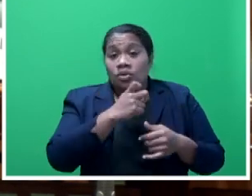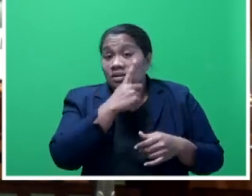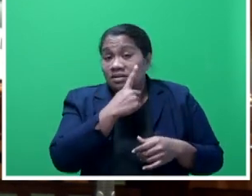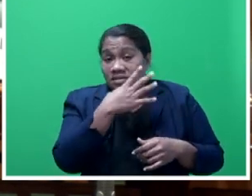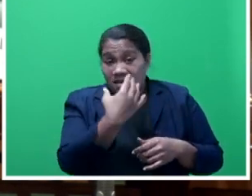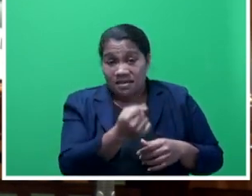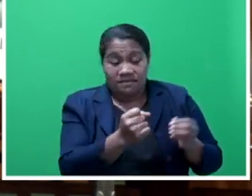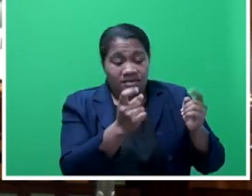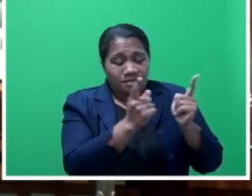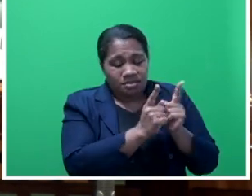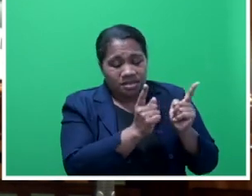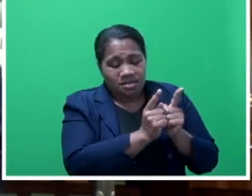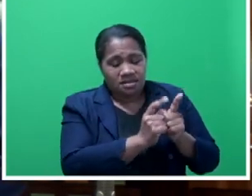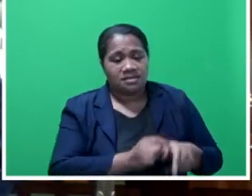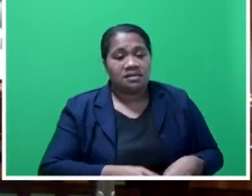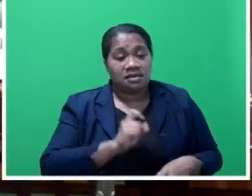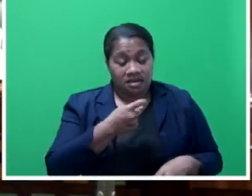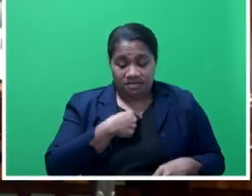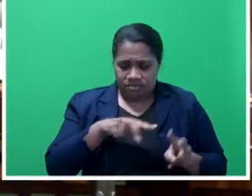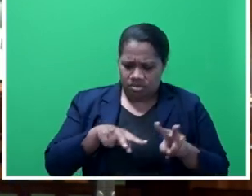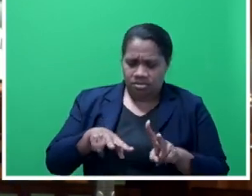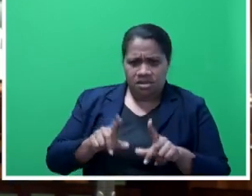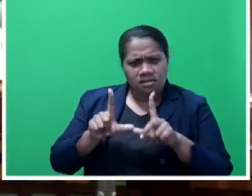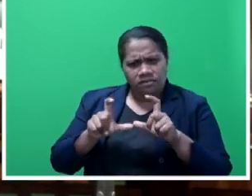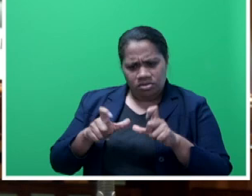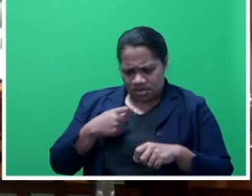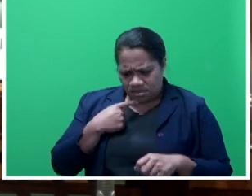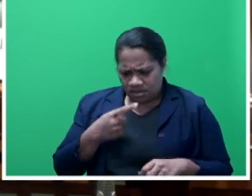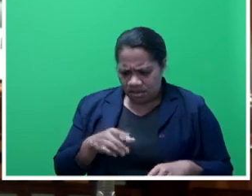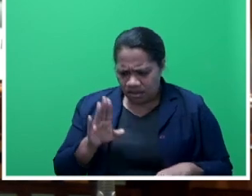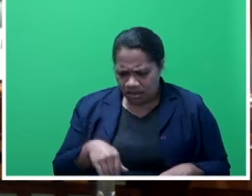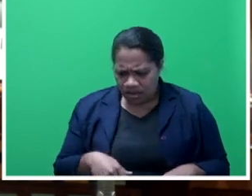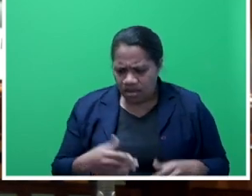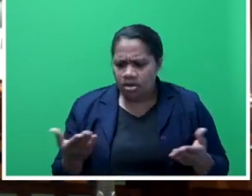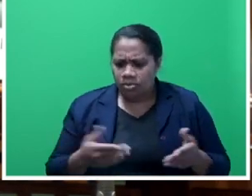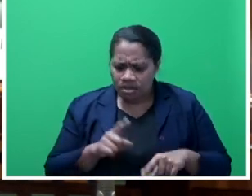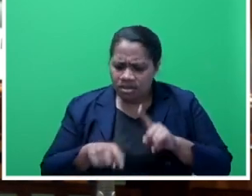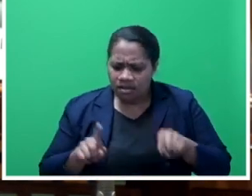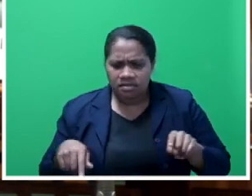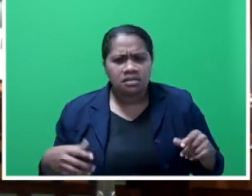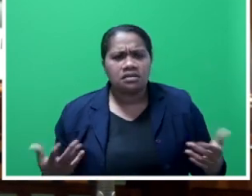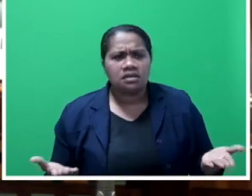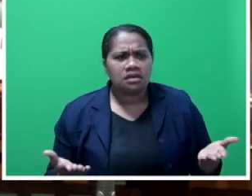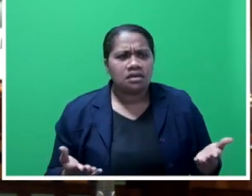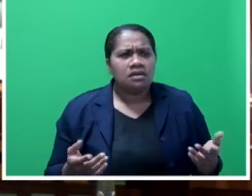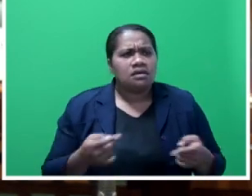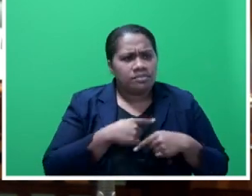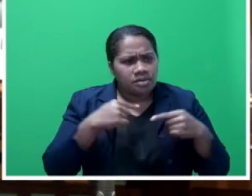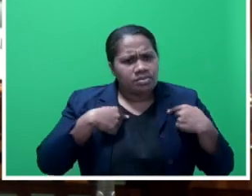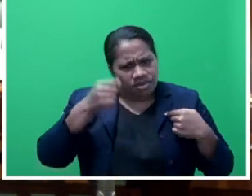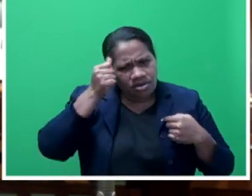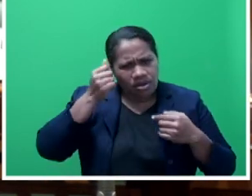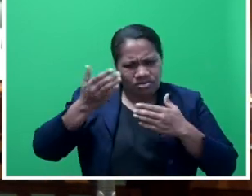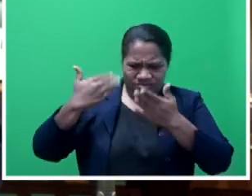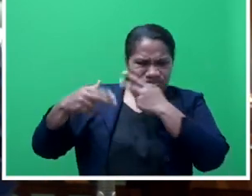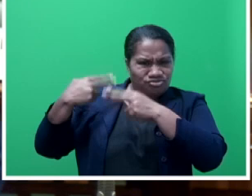meeting, if I look at the photos, I may say, hey, where's the diversity? But we know the historical basis of